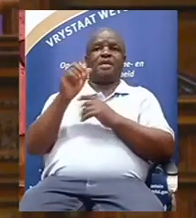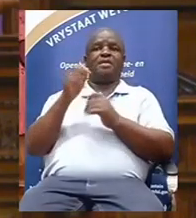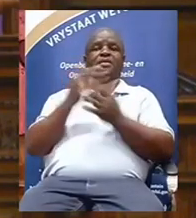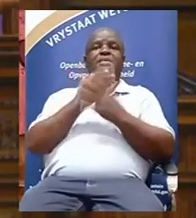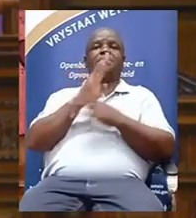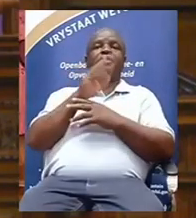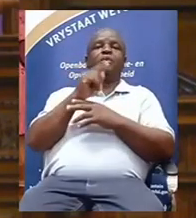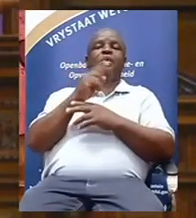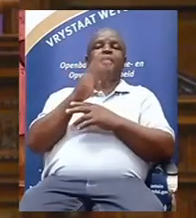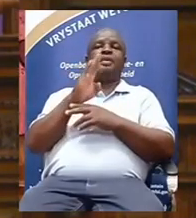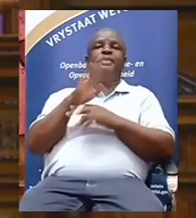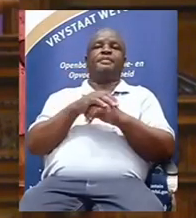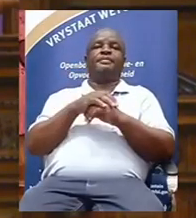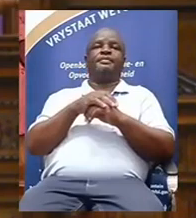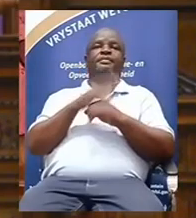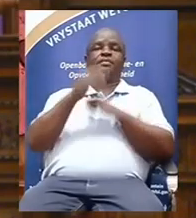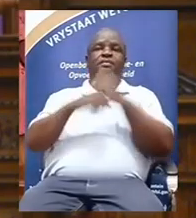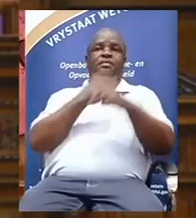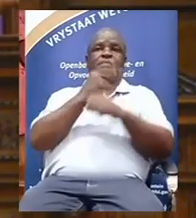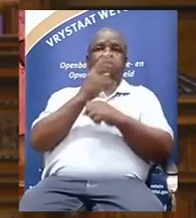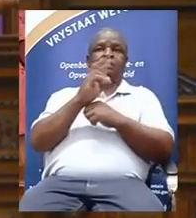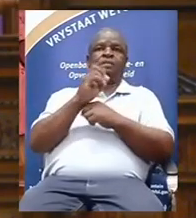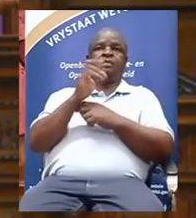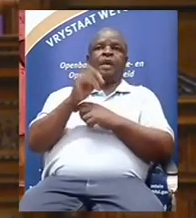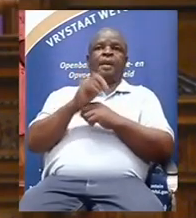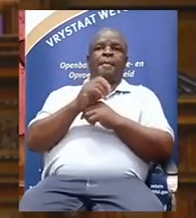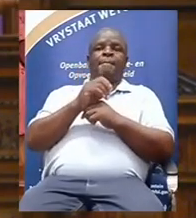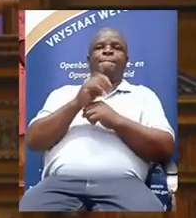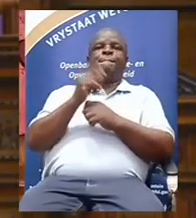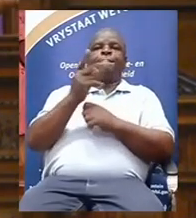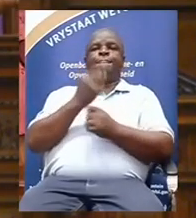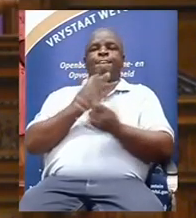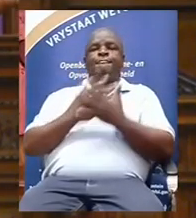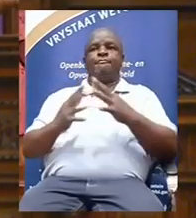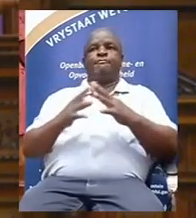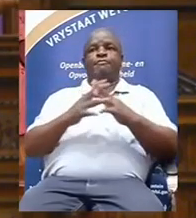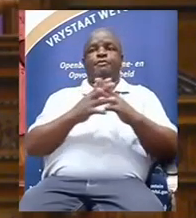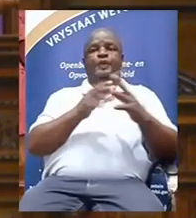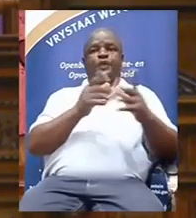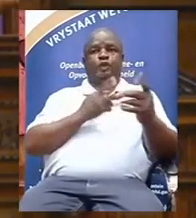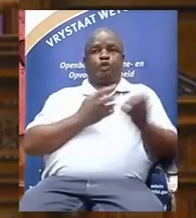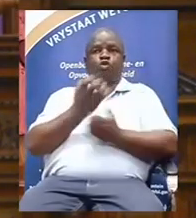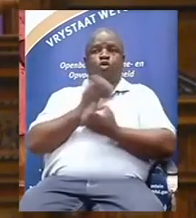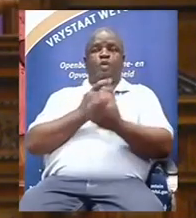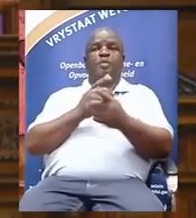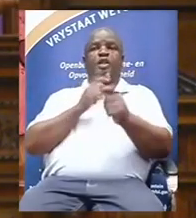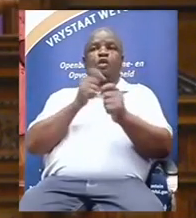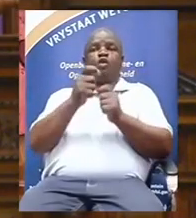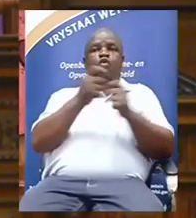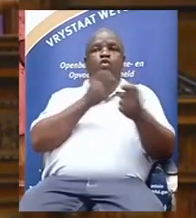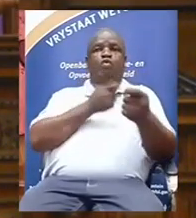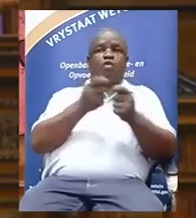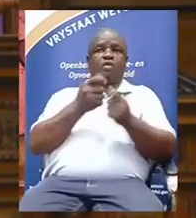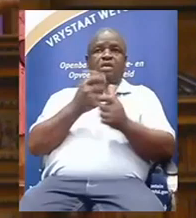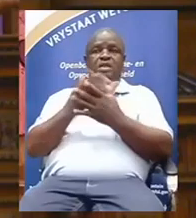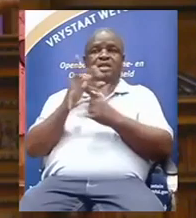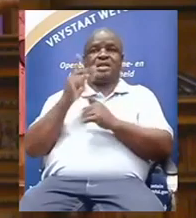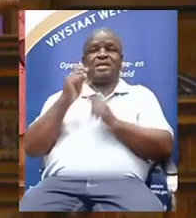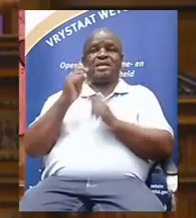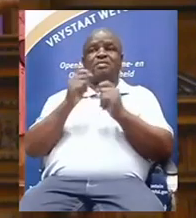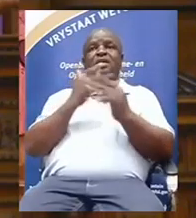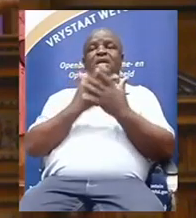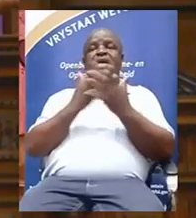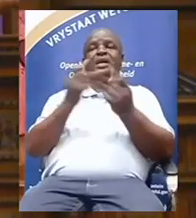B1B of 2020 is to consolidate the economic regulation of transport within a single